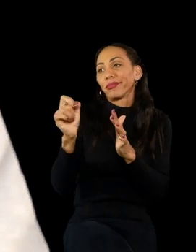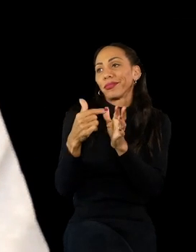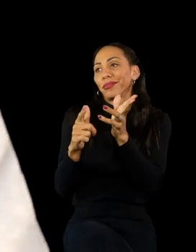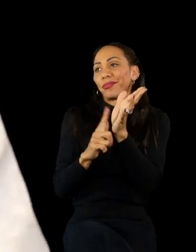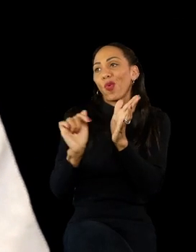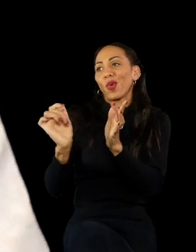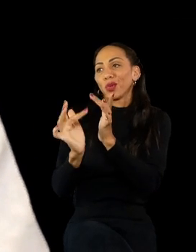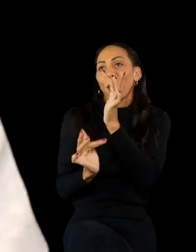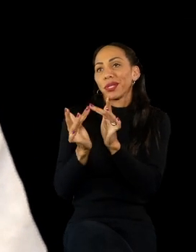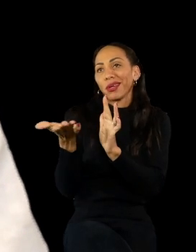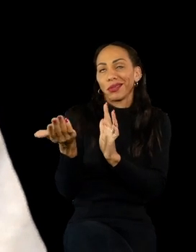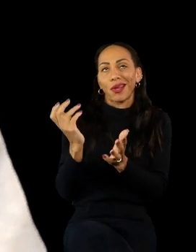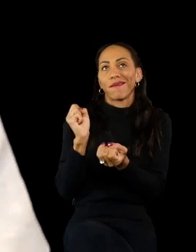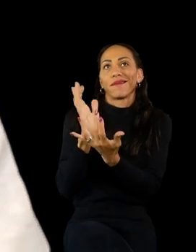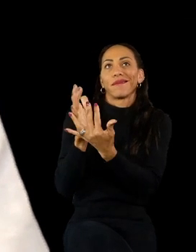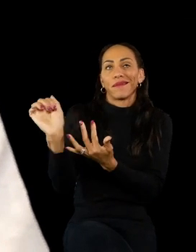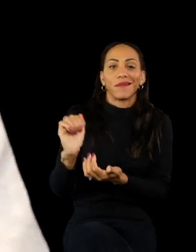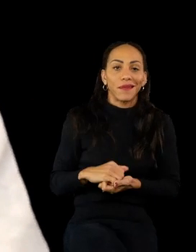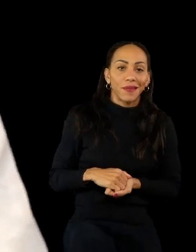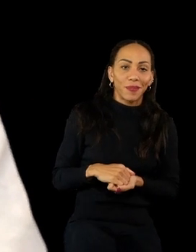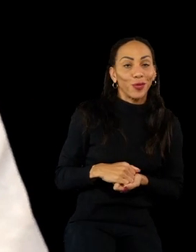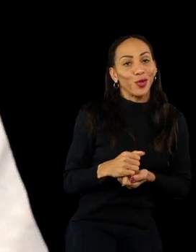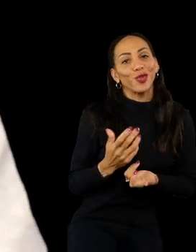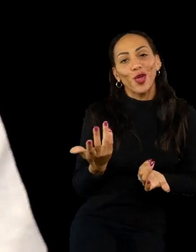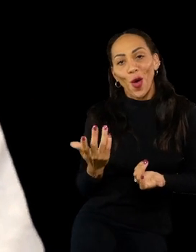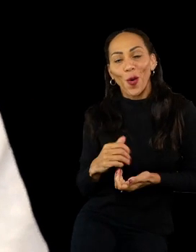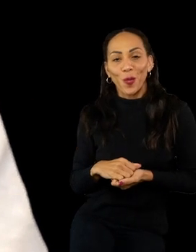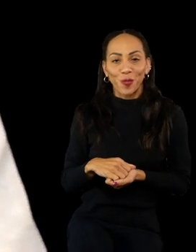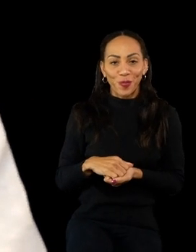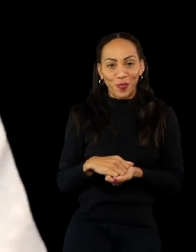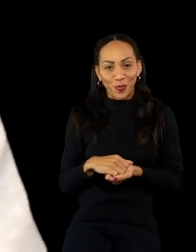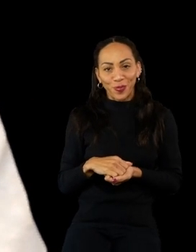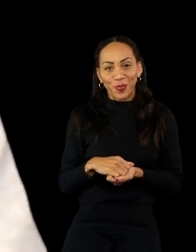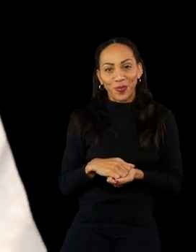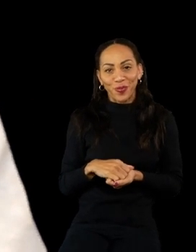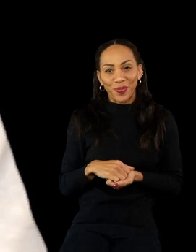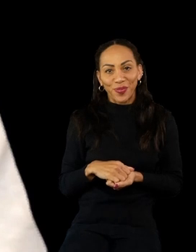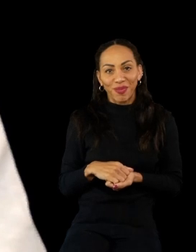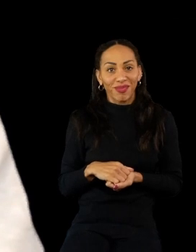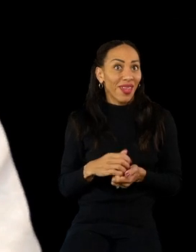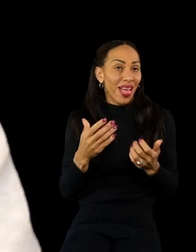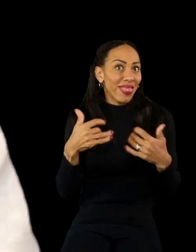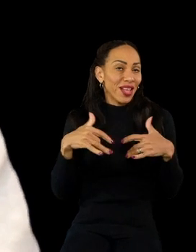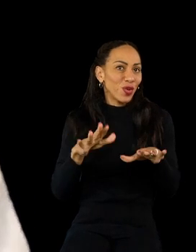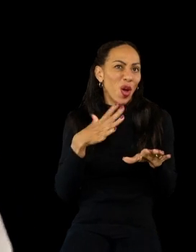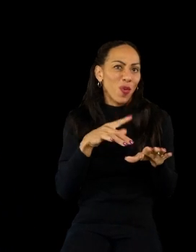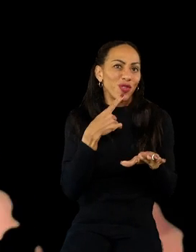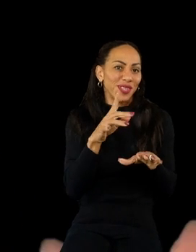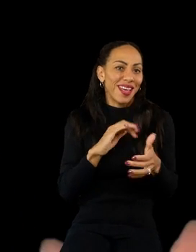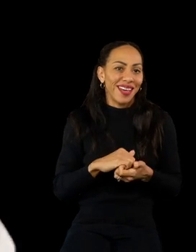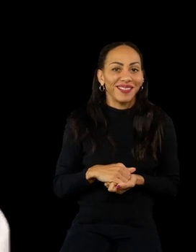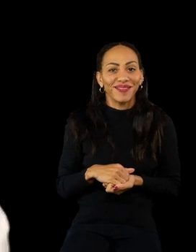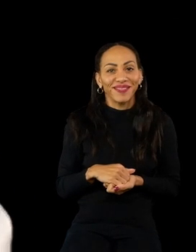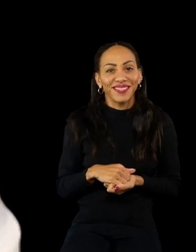video, you can see a video of it online on Paul's website. So people have watched